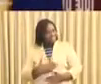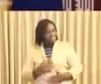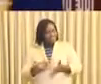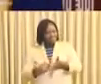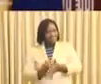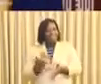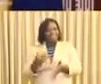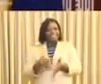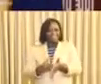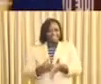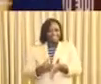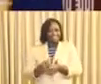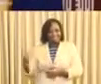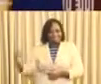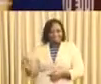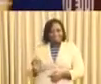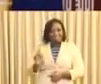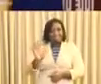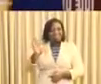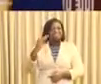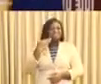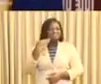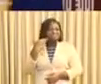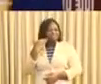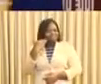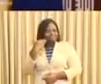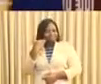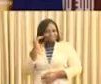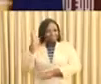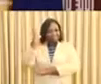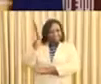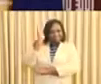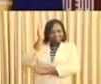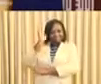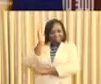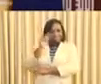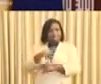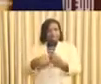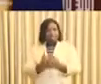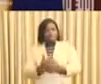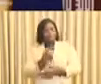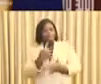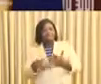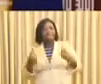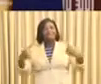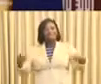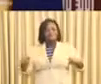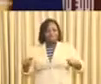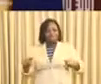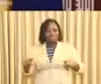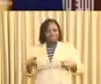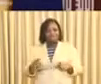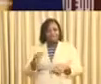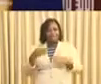homes to speak to you about the state of our common battle against the pandemic of the